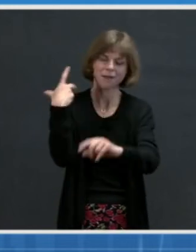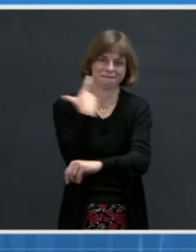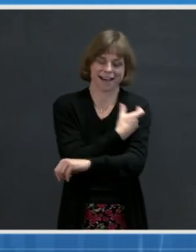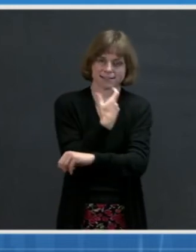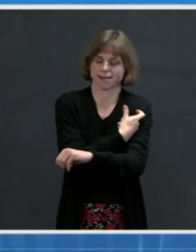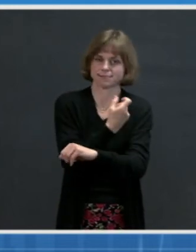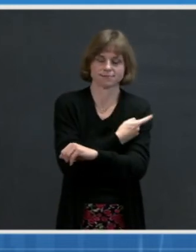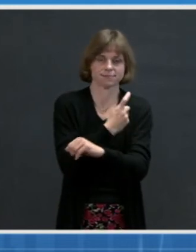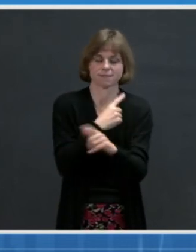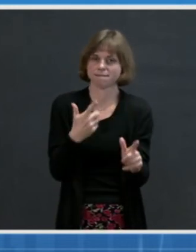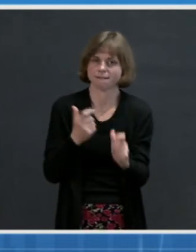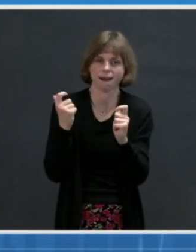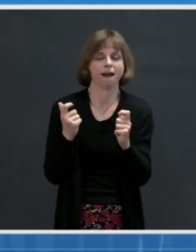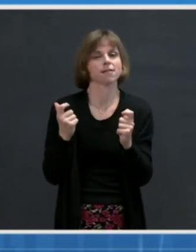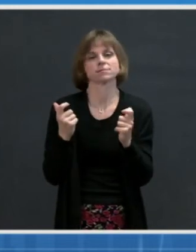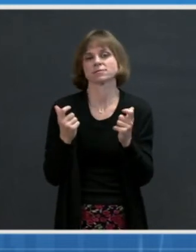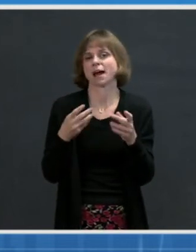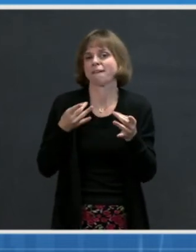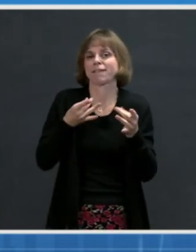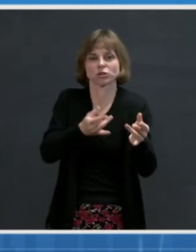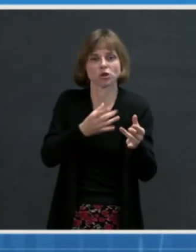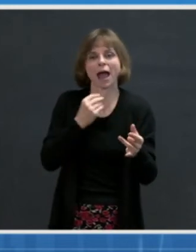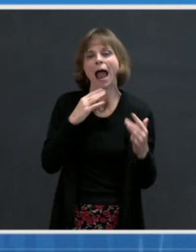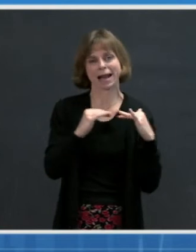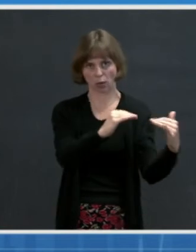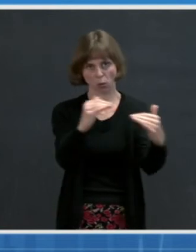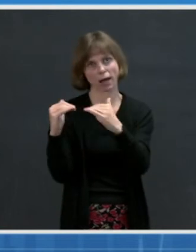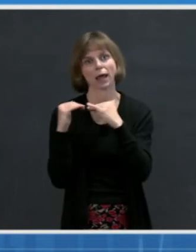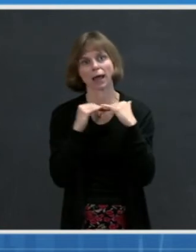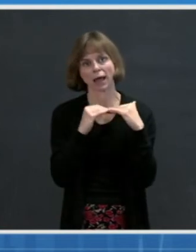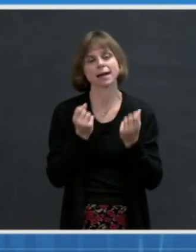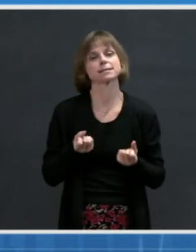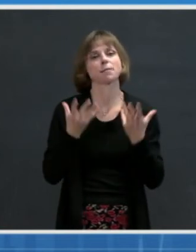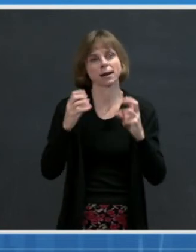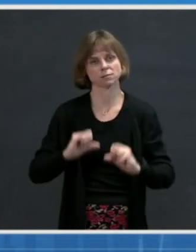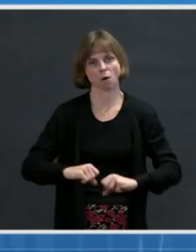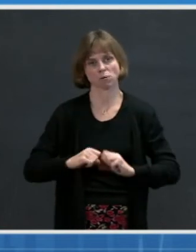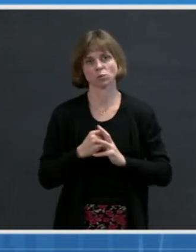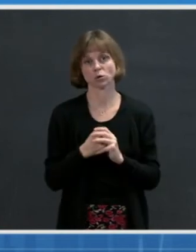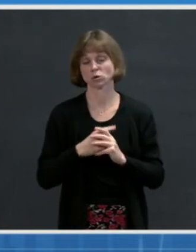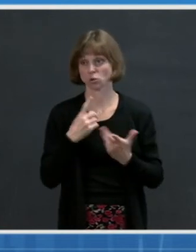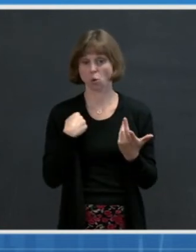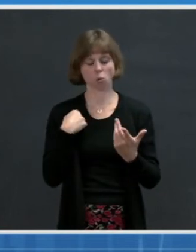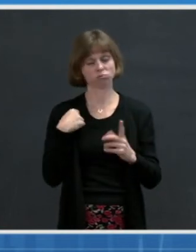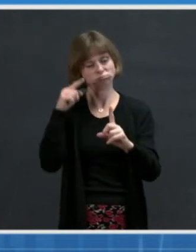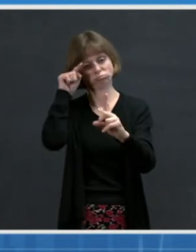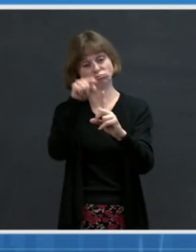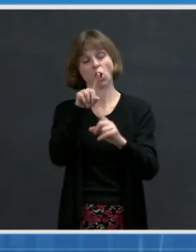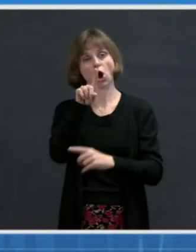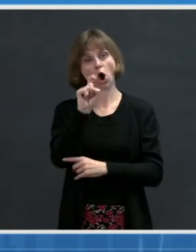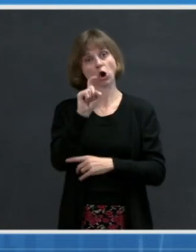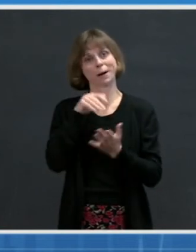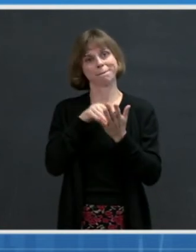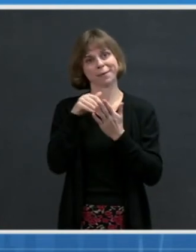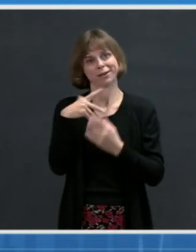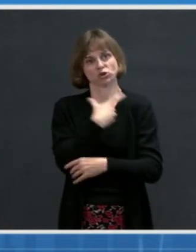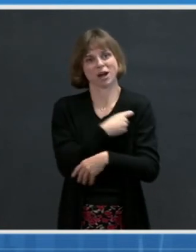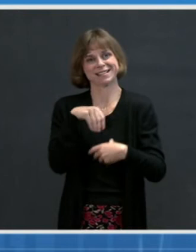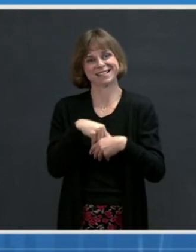efficiently, and as importantly, equitably as possible. So we view the 100 million shots in 100 days as a floor, and